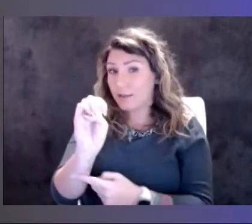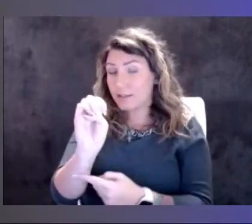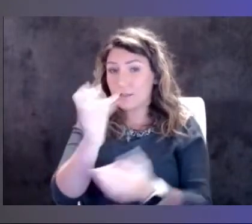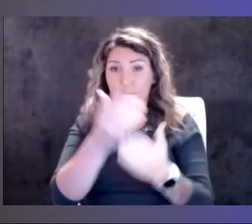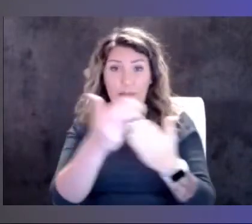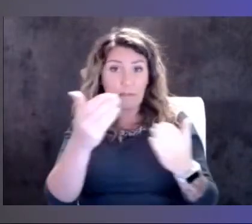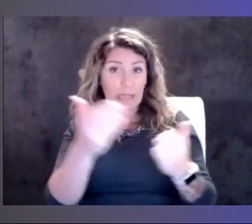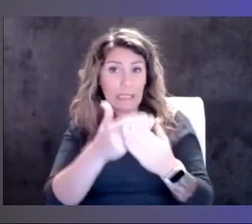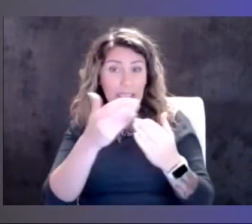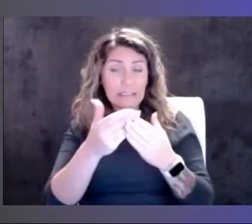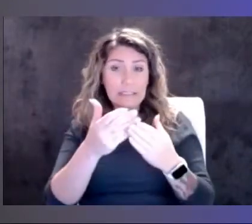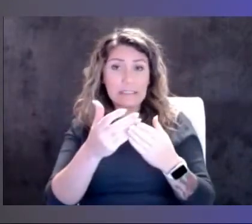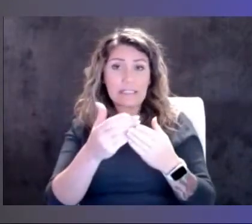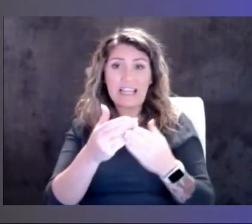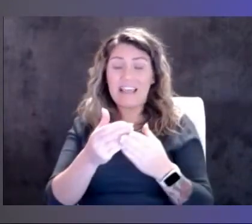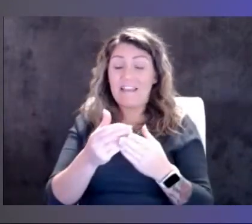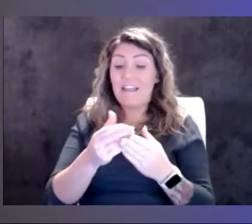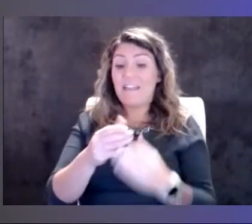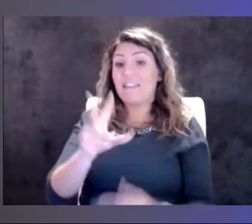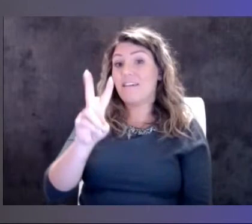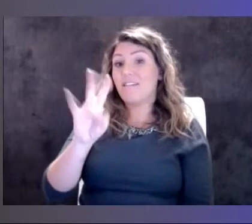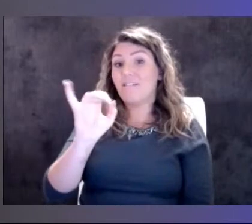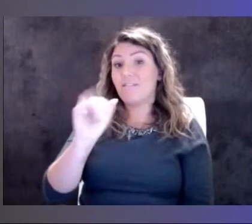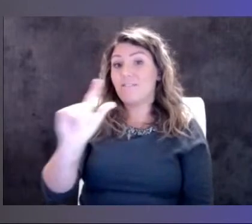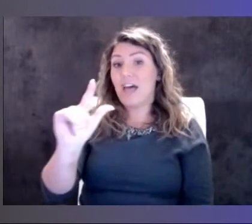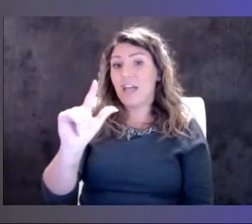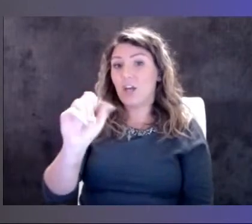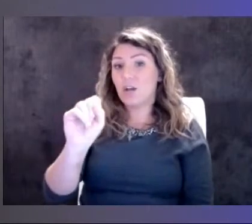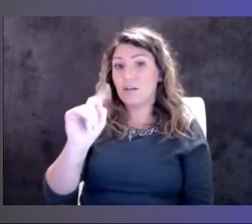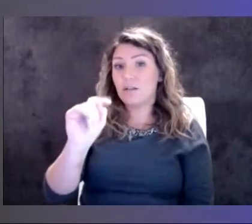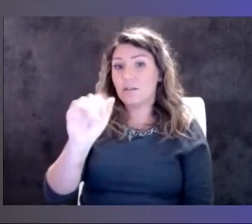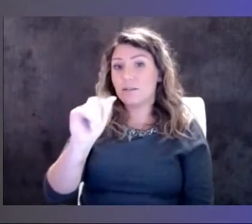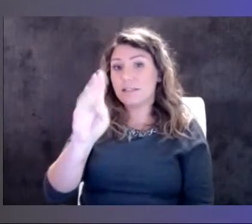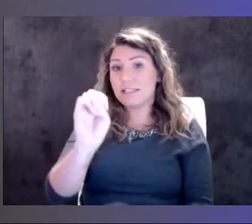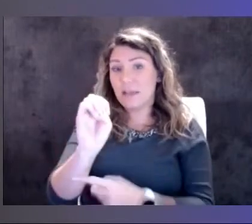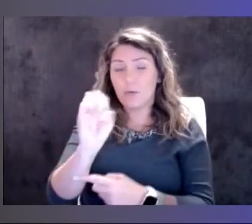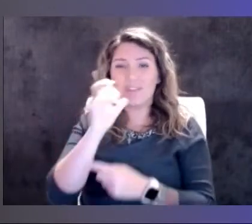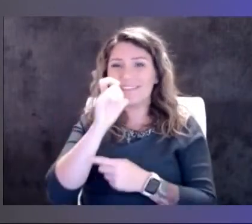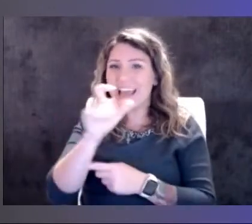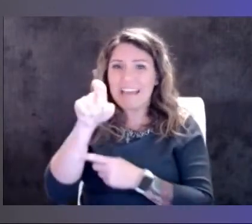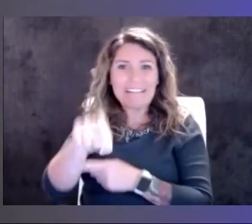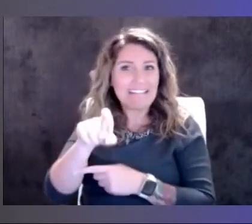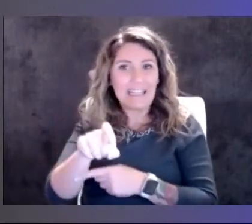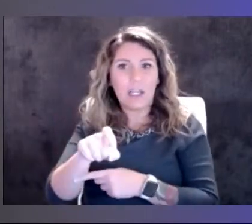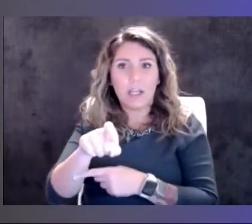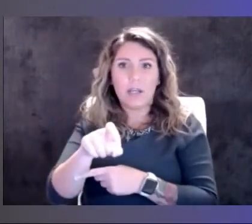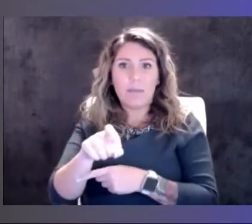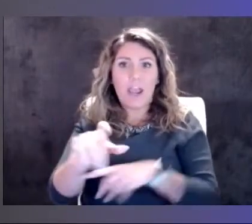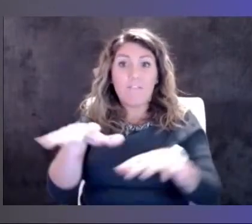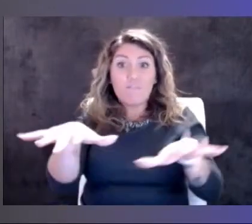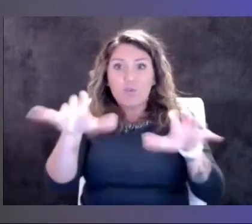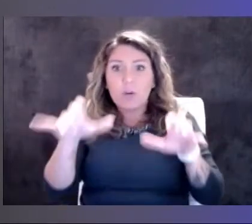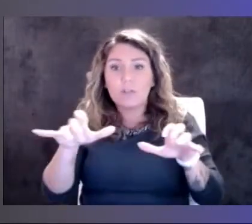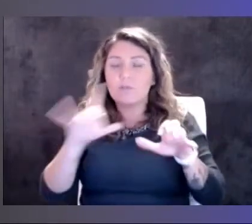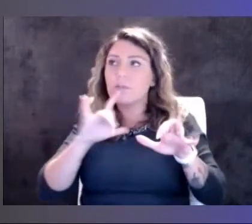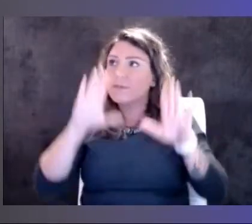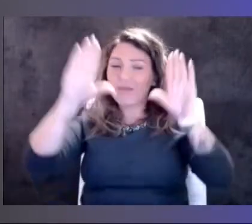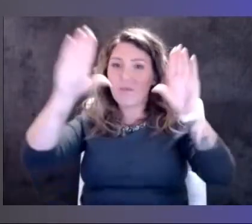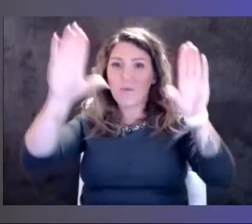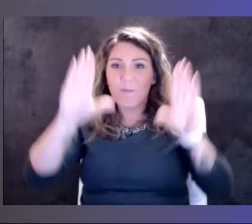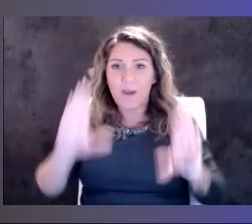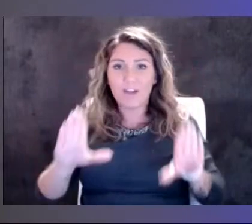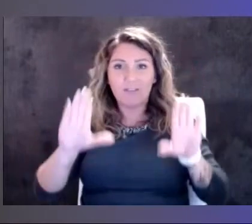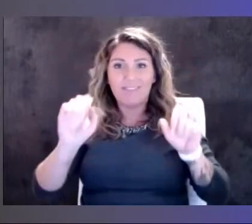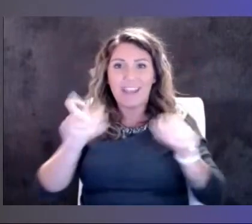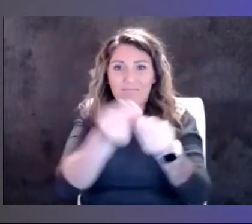of the vials stable, so that it doesn't have to be in a deep freeze anymore, which is actually great because that means we can get it to even